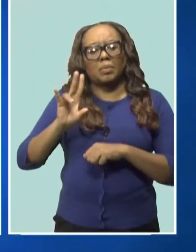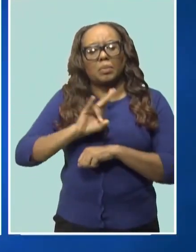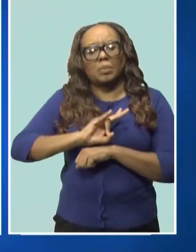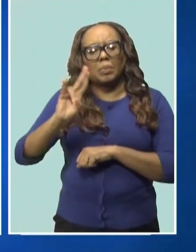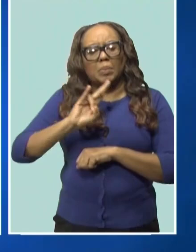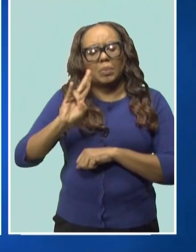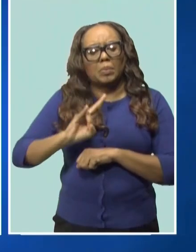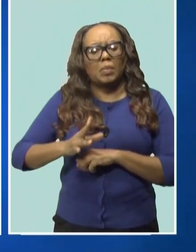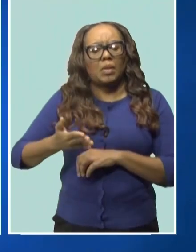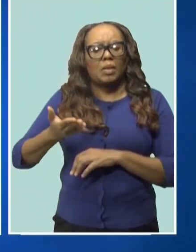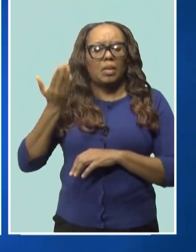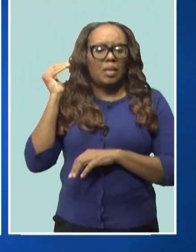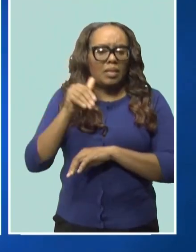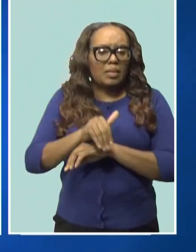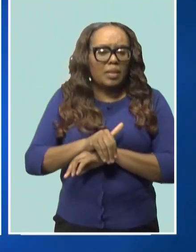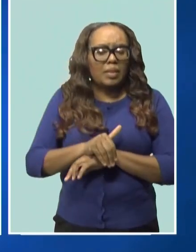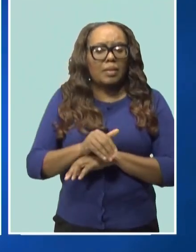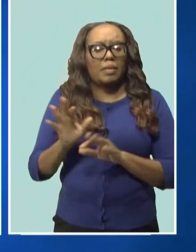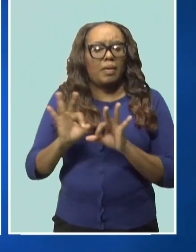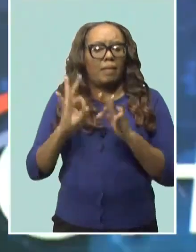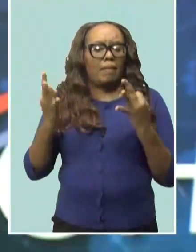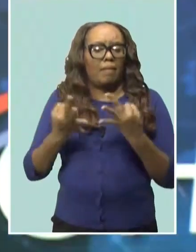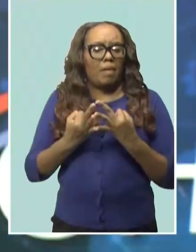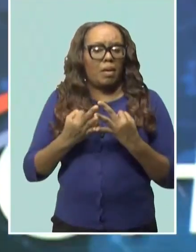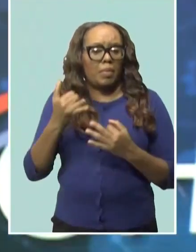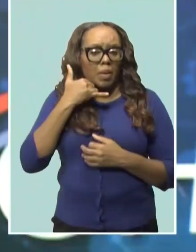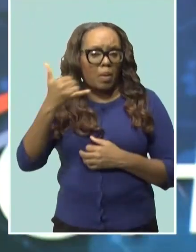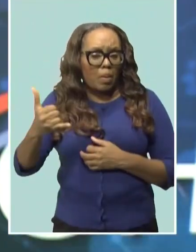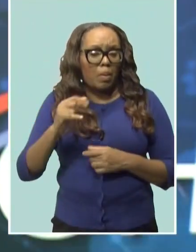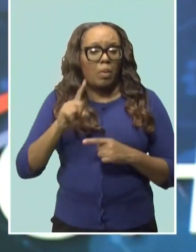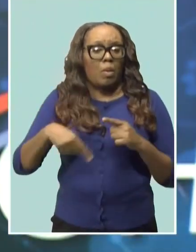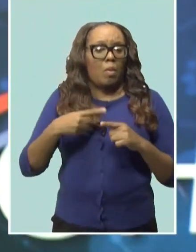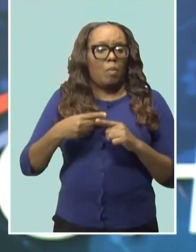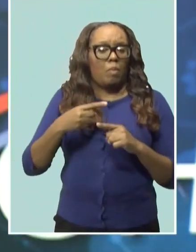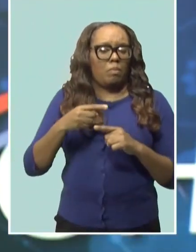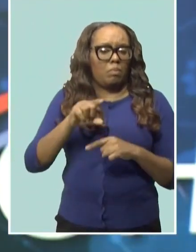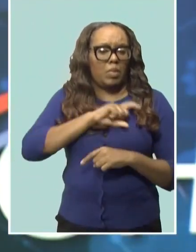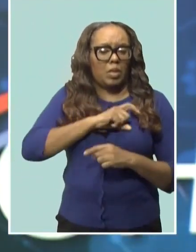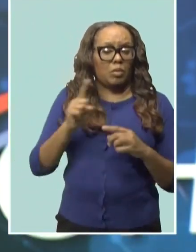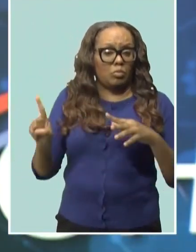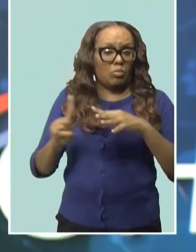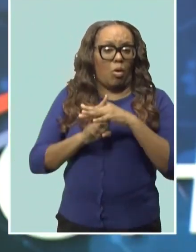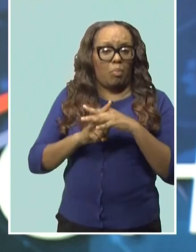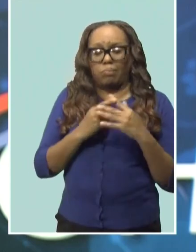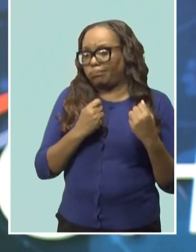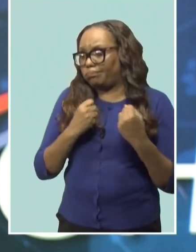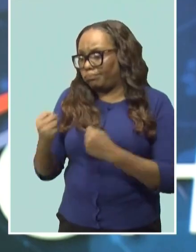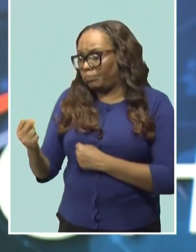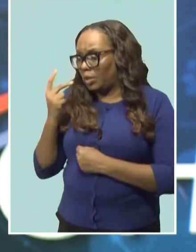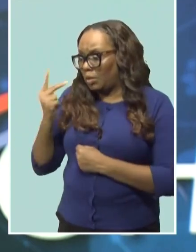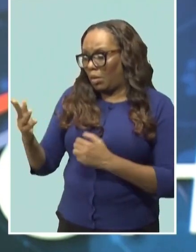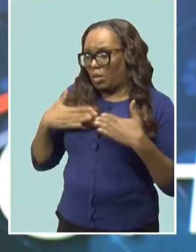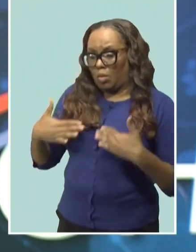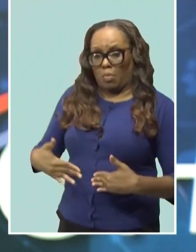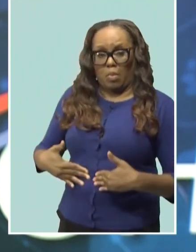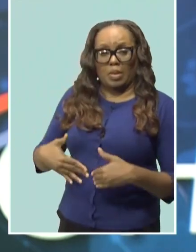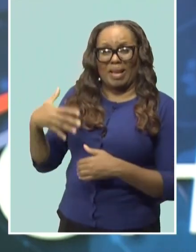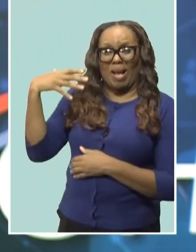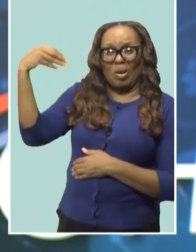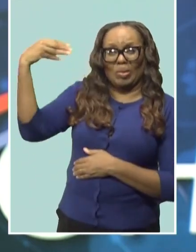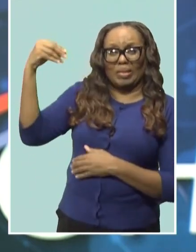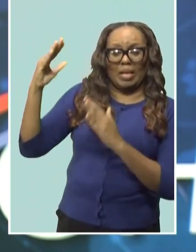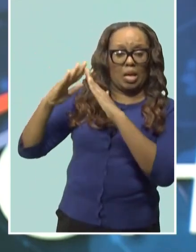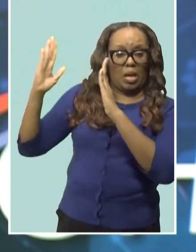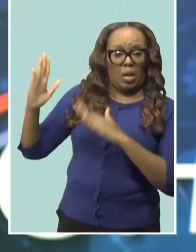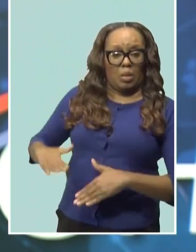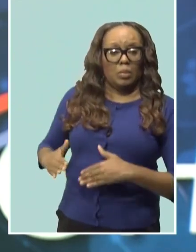to 7 by a relative of the deceased. On arrival at the scene, officers discovered Williams' body just outside his residence.